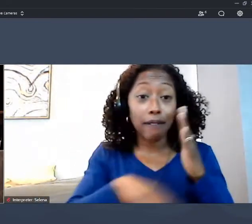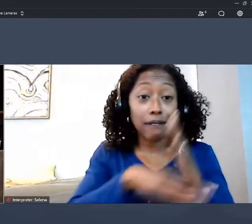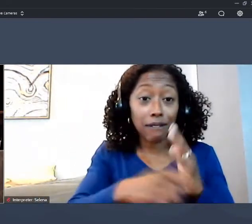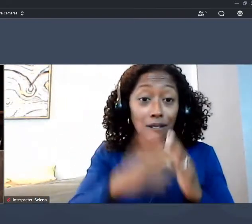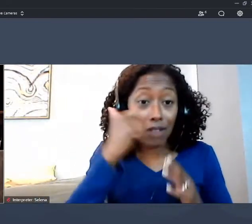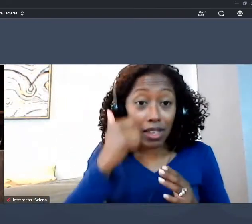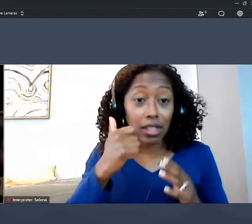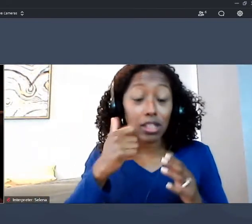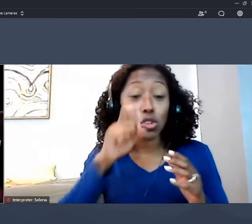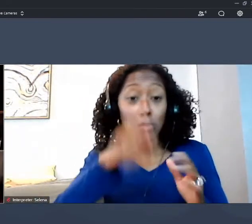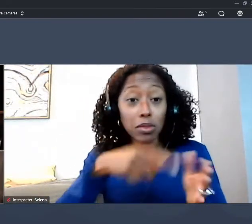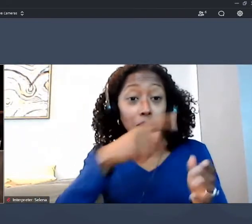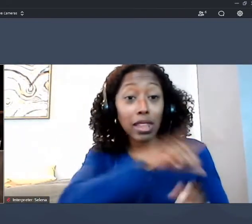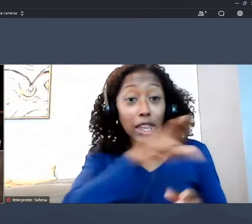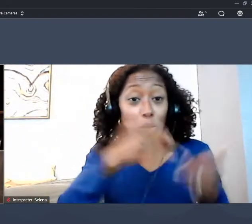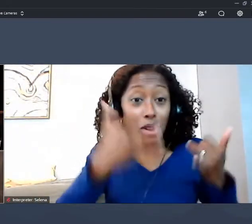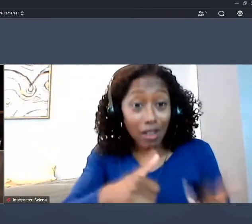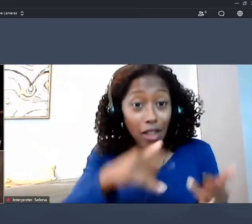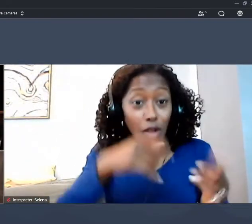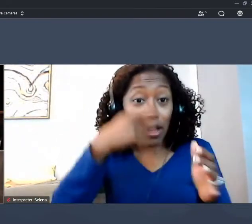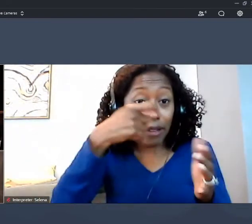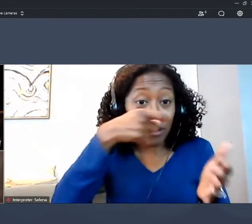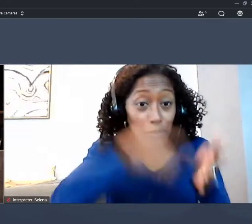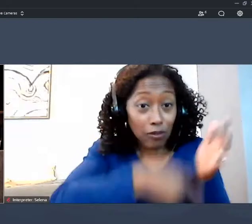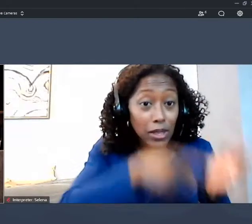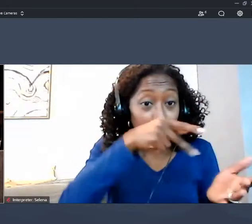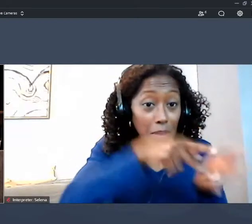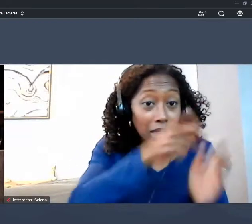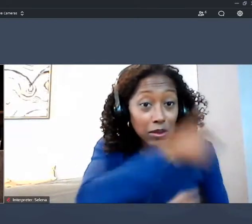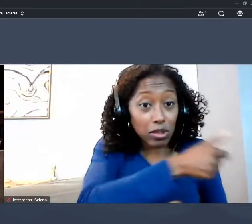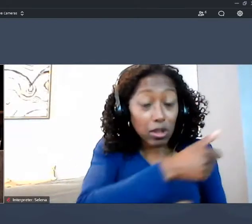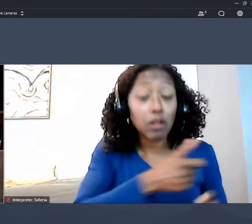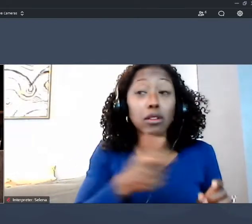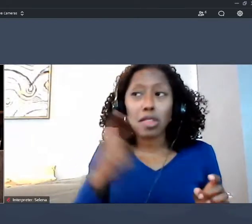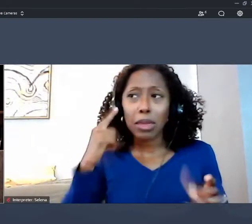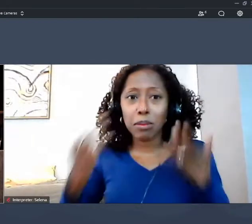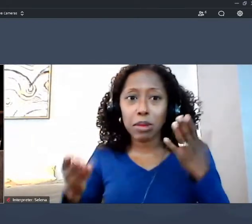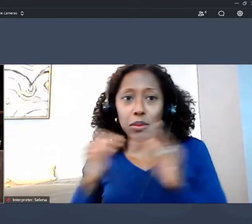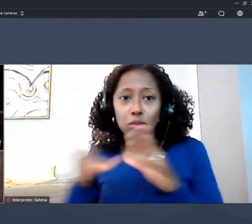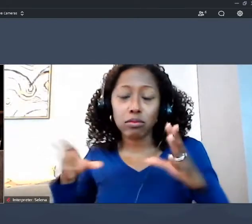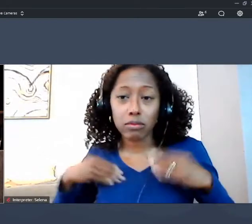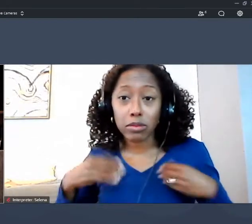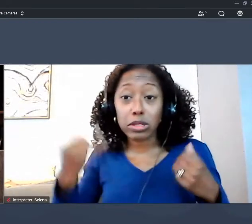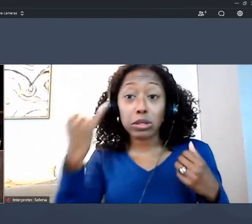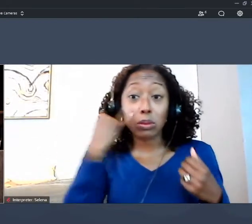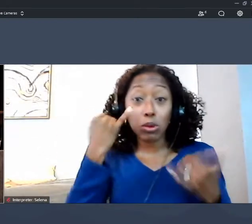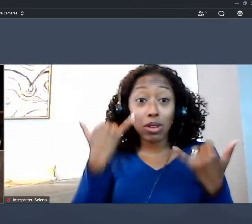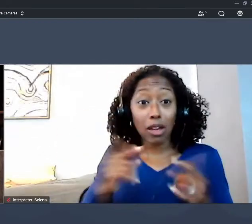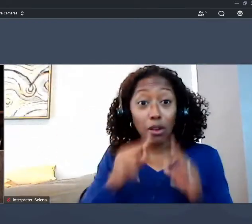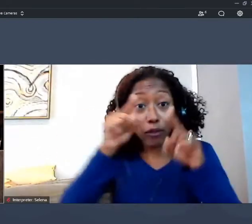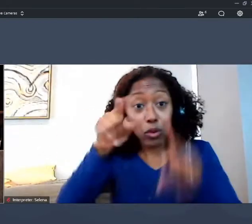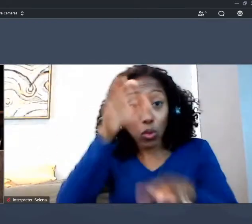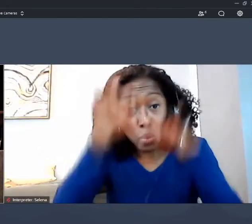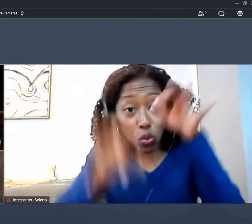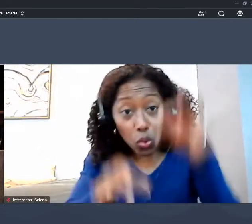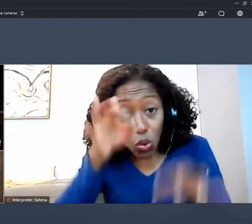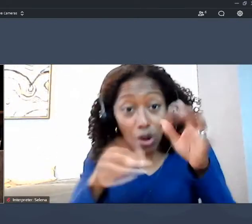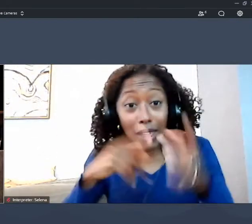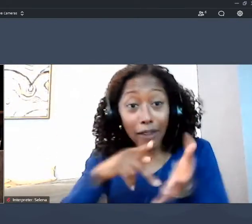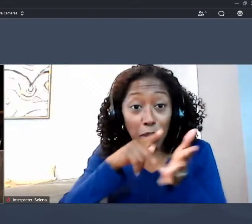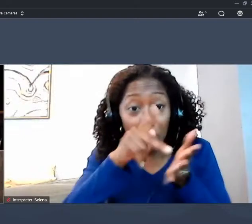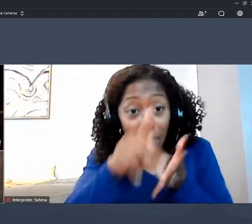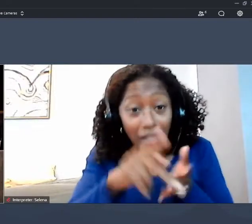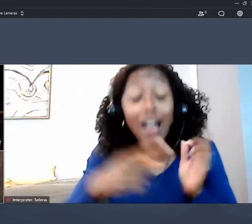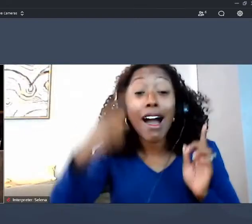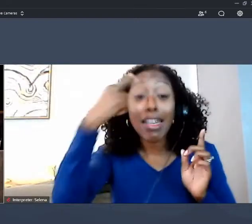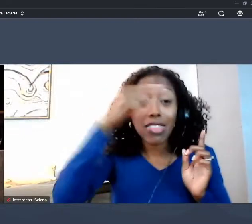that the landlords can get. They didn't want to go through the hassle of that. If they have to go the hassle of having to go to court and pay for this, I think they're going to take the